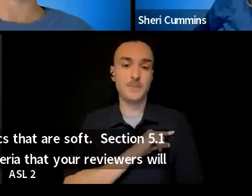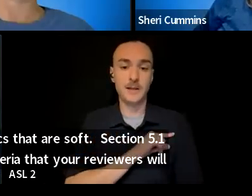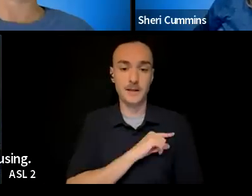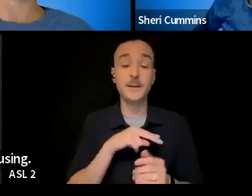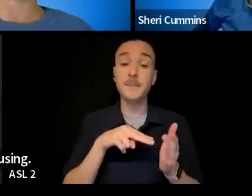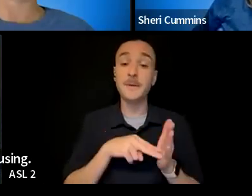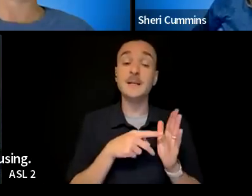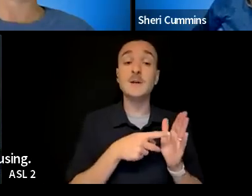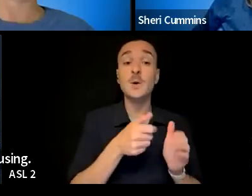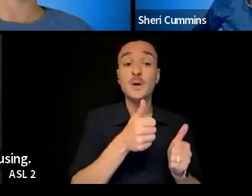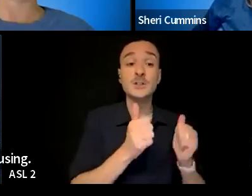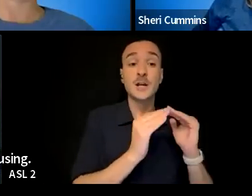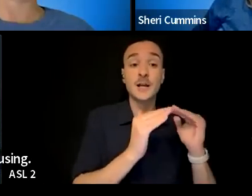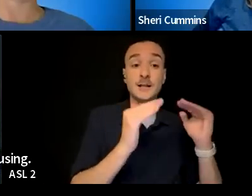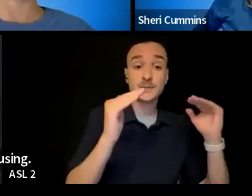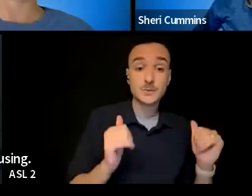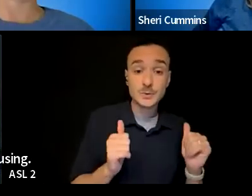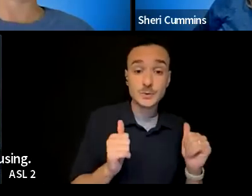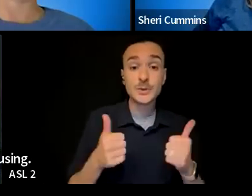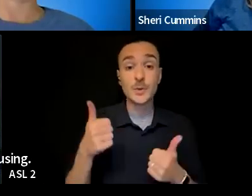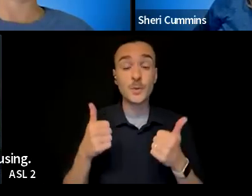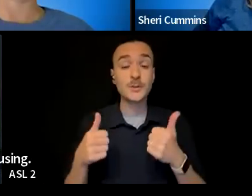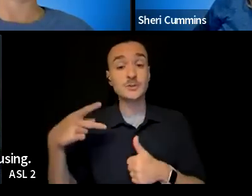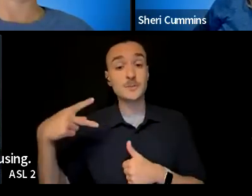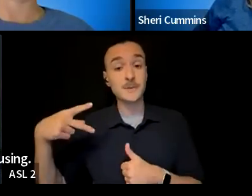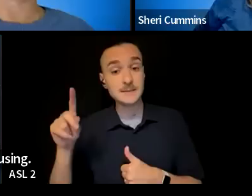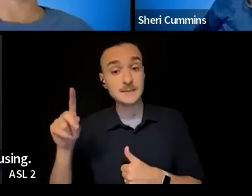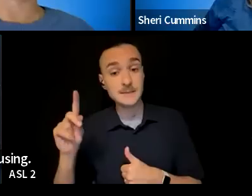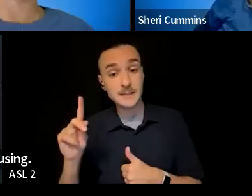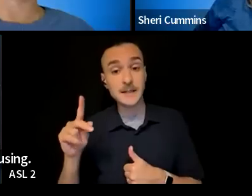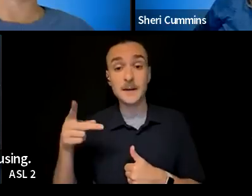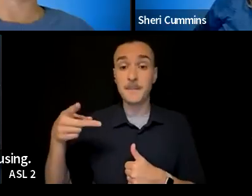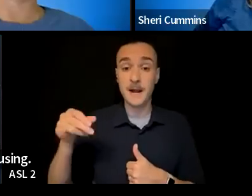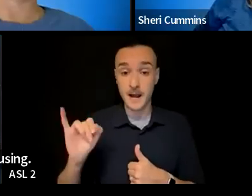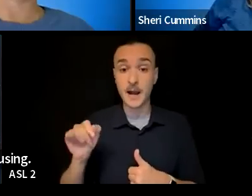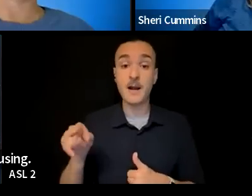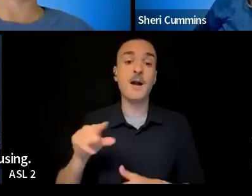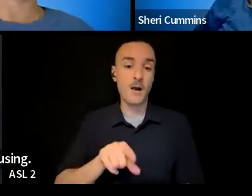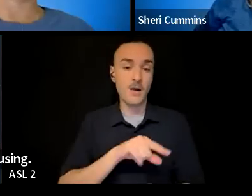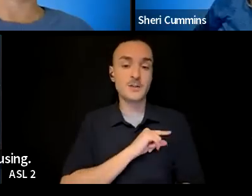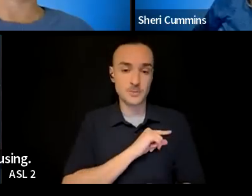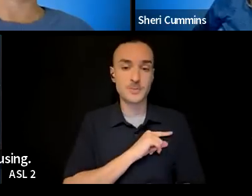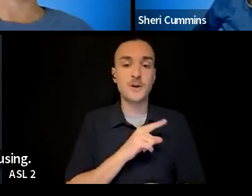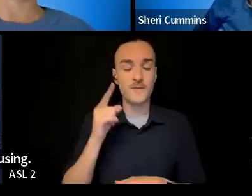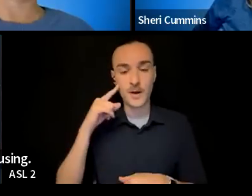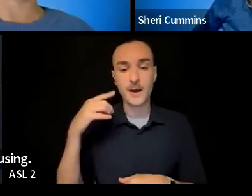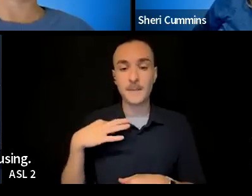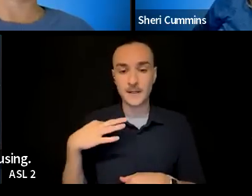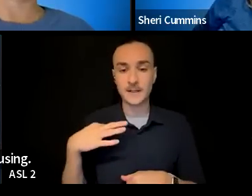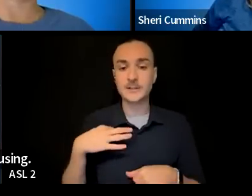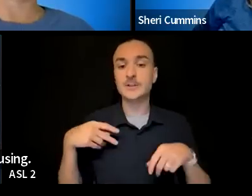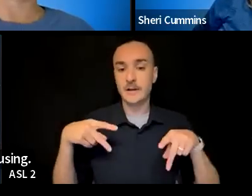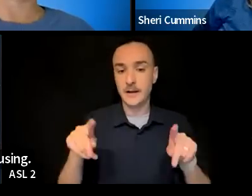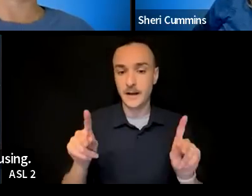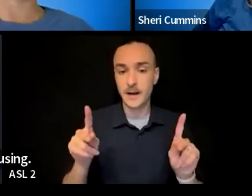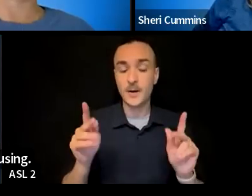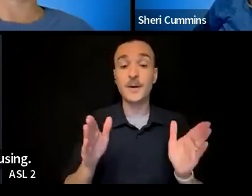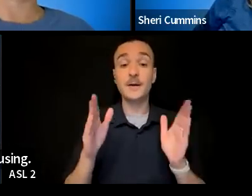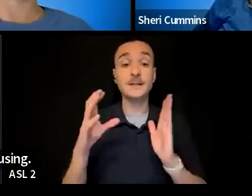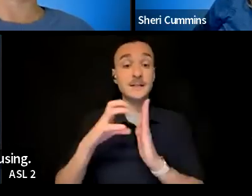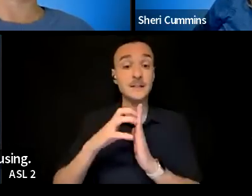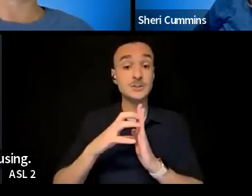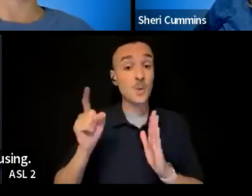PDs, PIs are eligible to apply. Section 1 has additional information like whether a resubmission